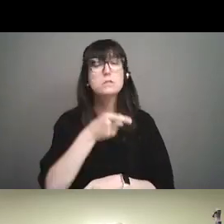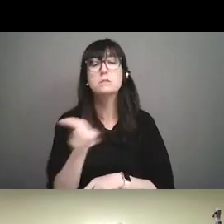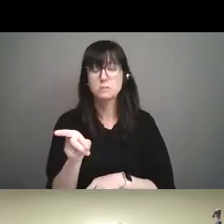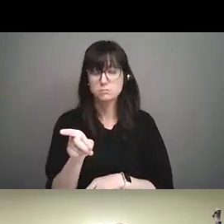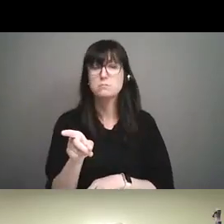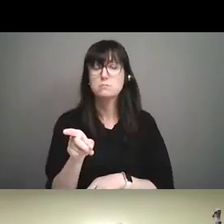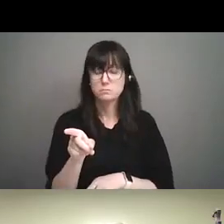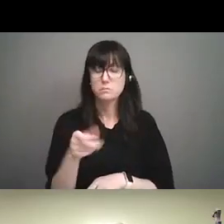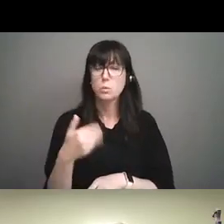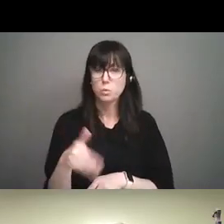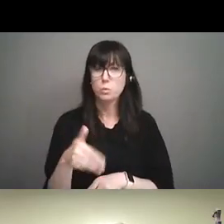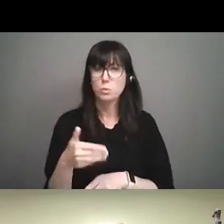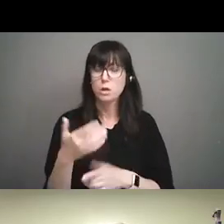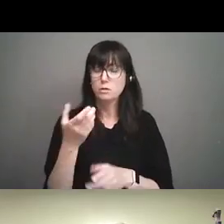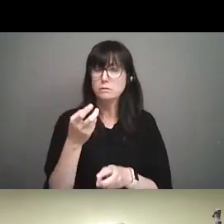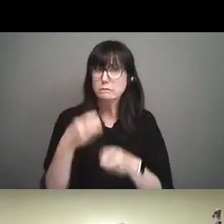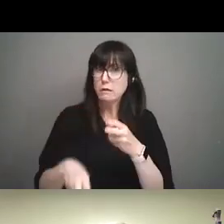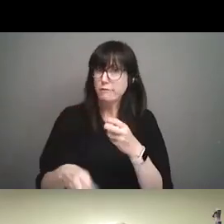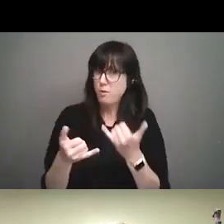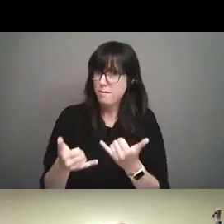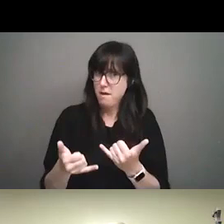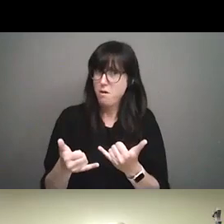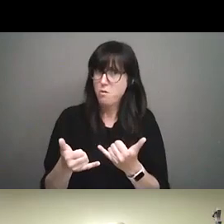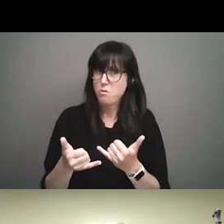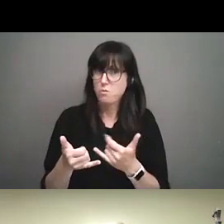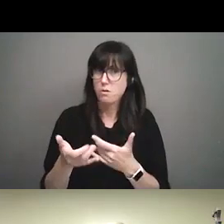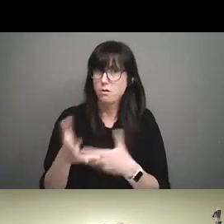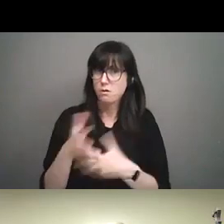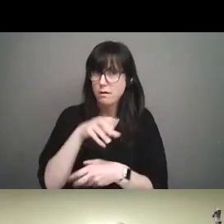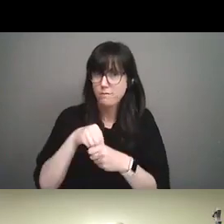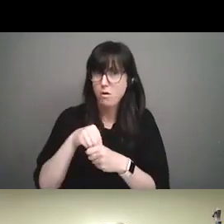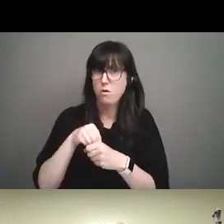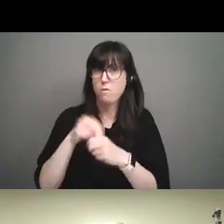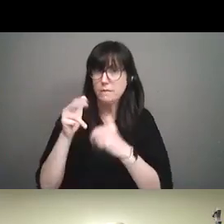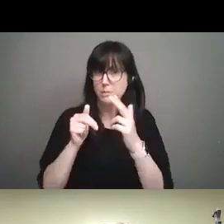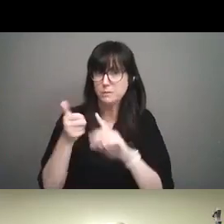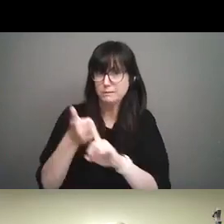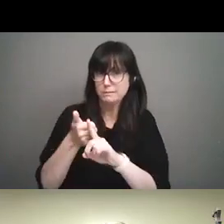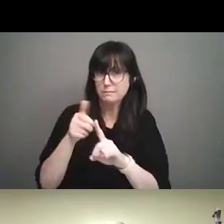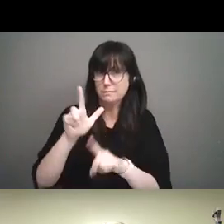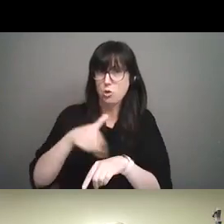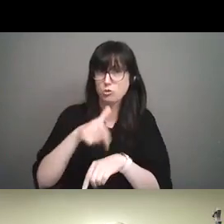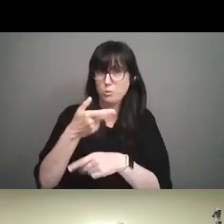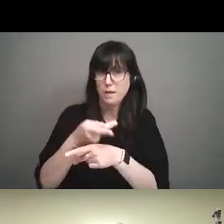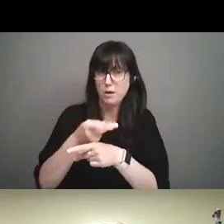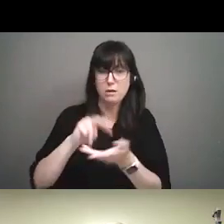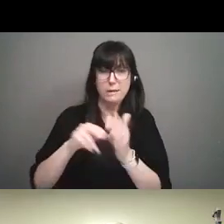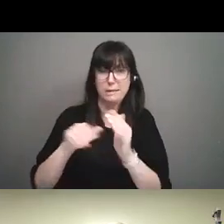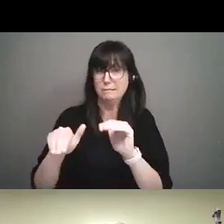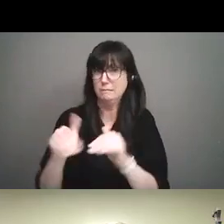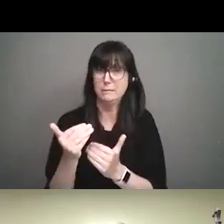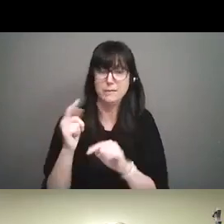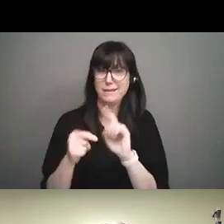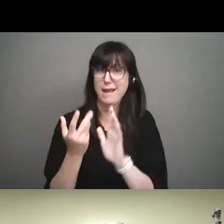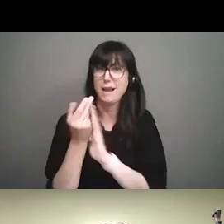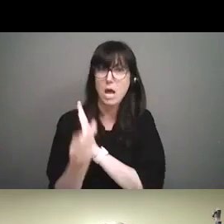at this present moment in time. Within the facility themselves, many have limited access to a number